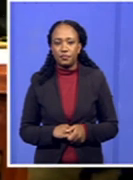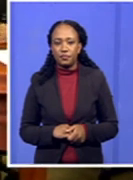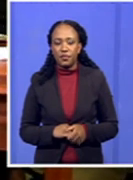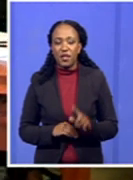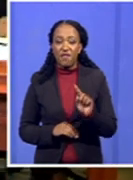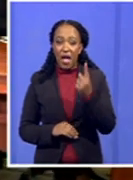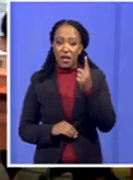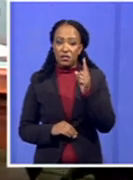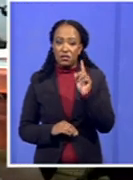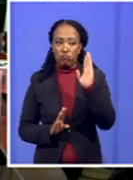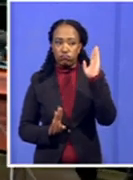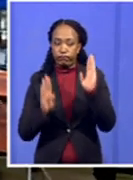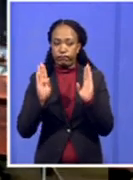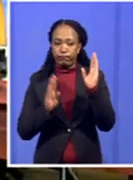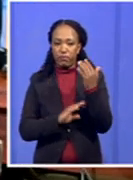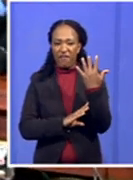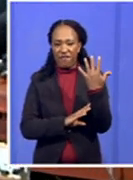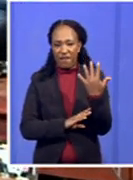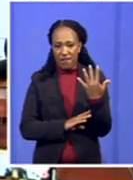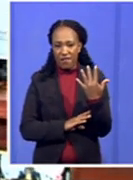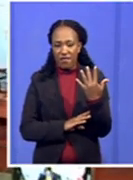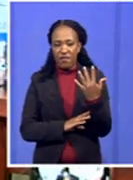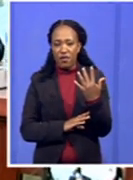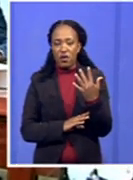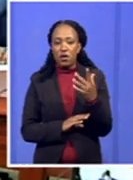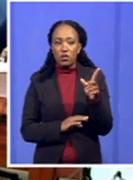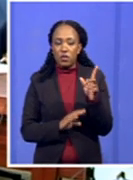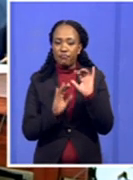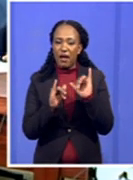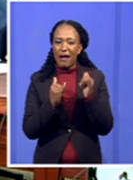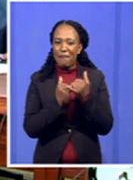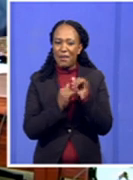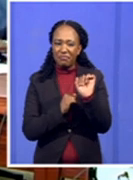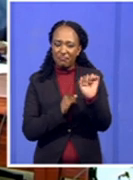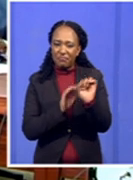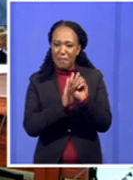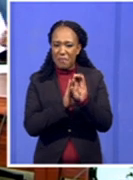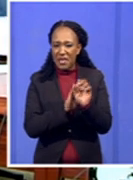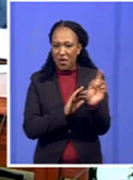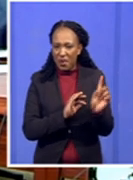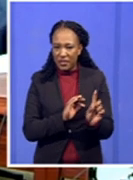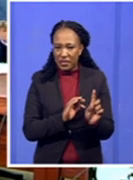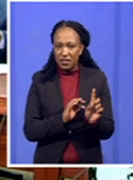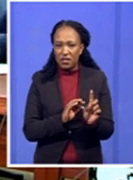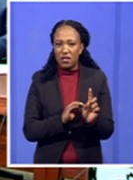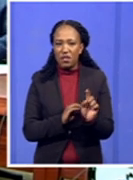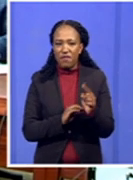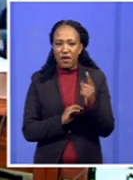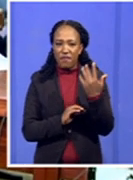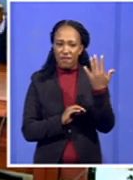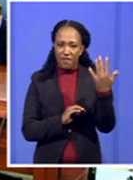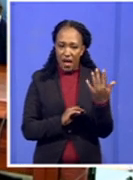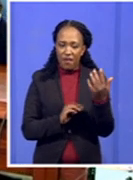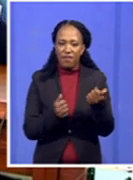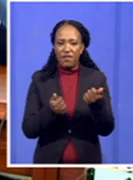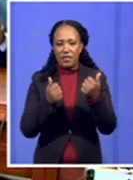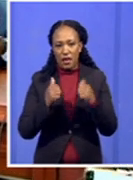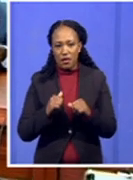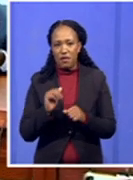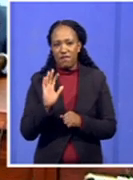when we point at you, you will indicate to us which media house you're coming from. Then we'll take the first 5 and then go to the second